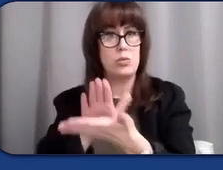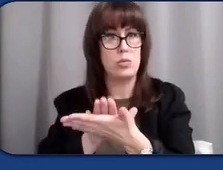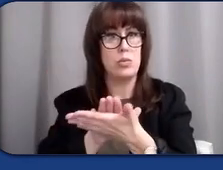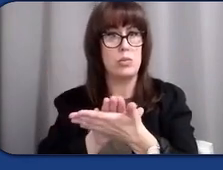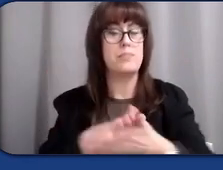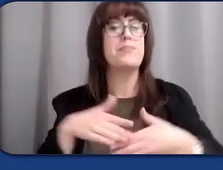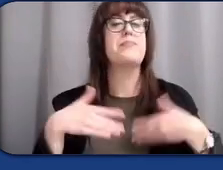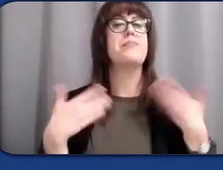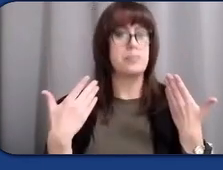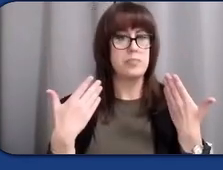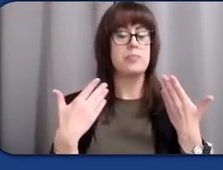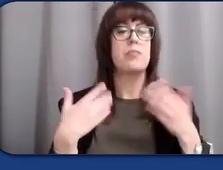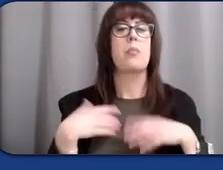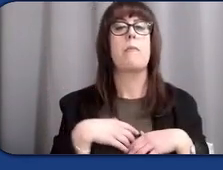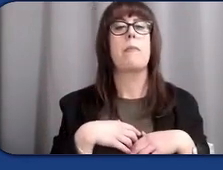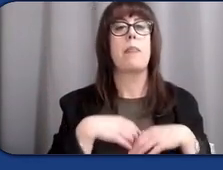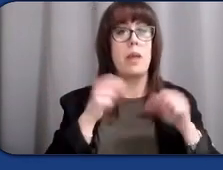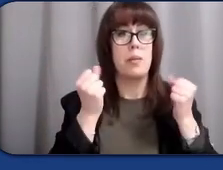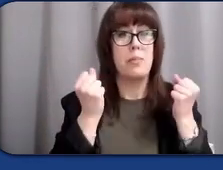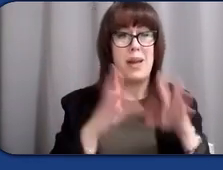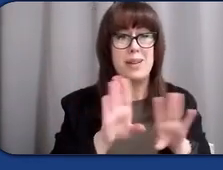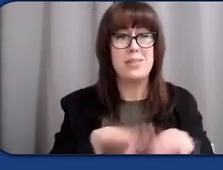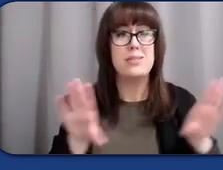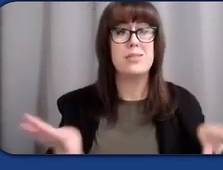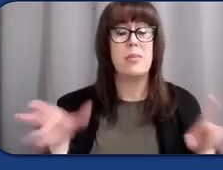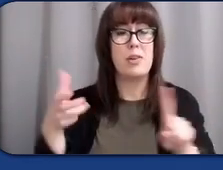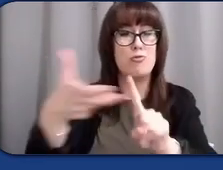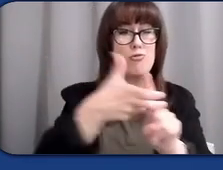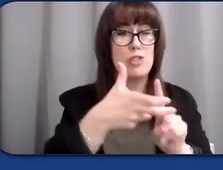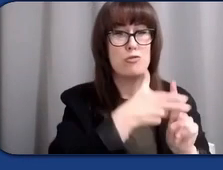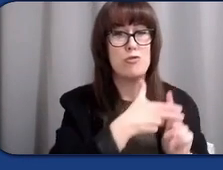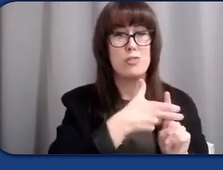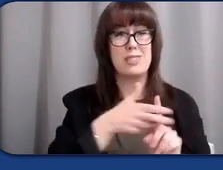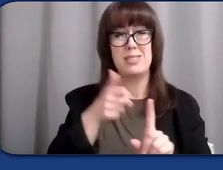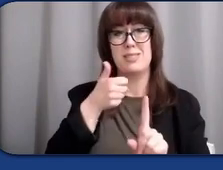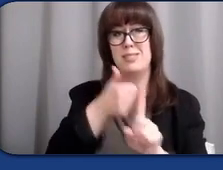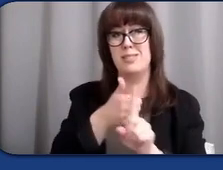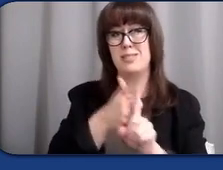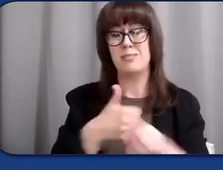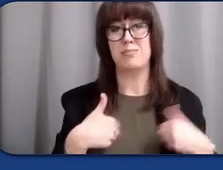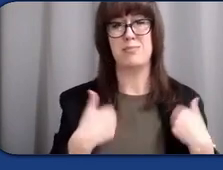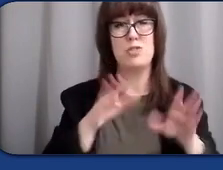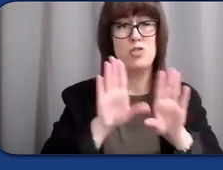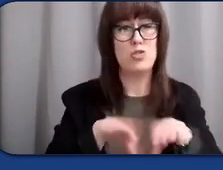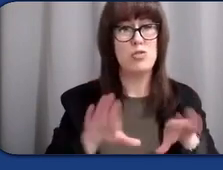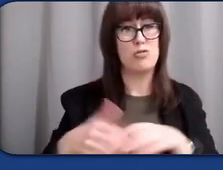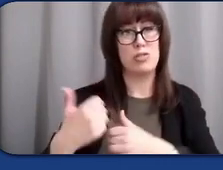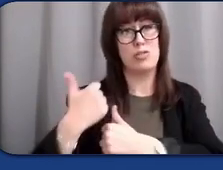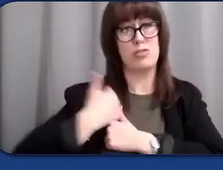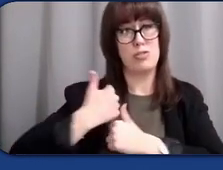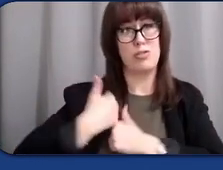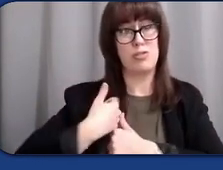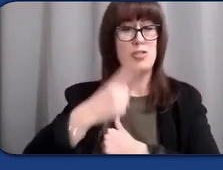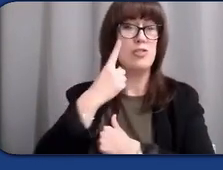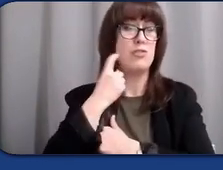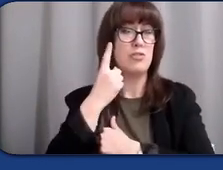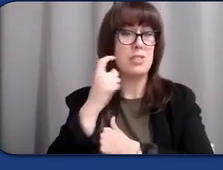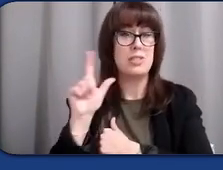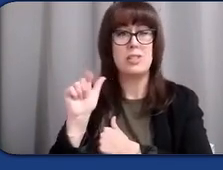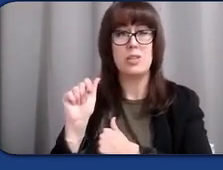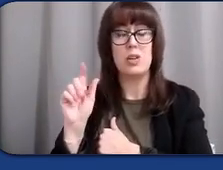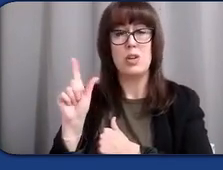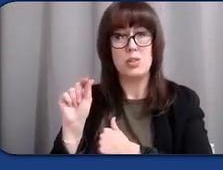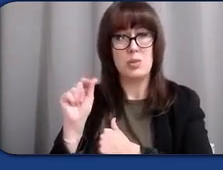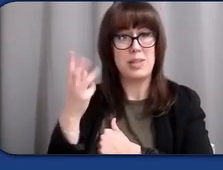child soldiers in the different armed struggles throughout the years, even in the recent 2013 and the recent 2016 crisis.